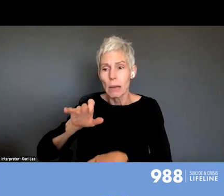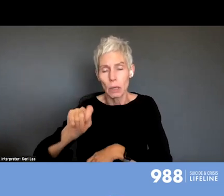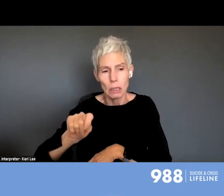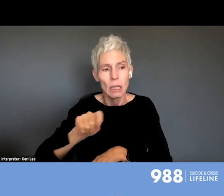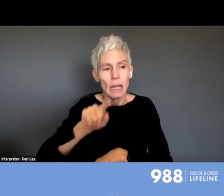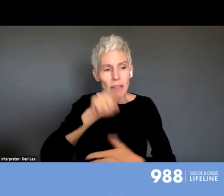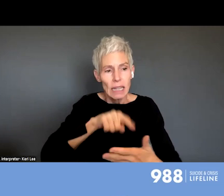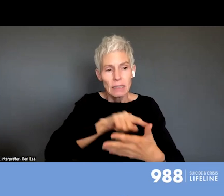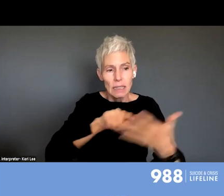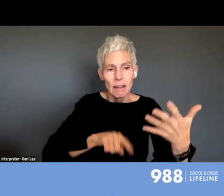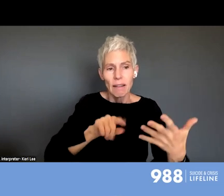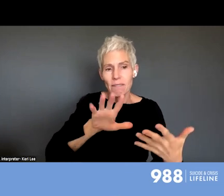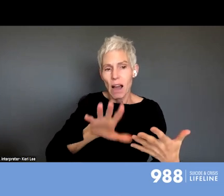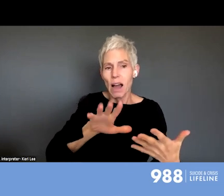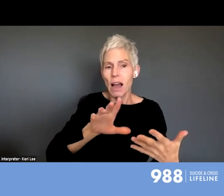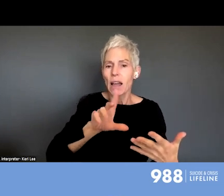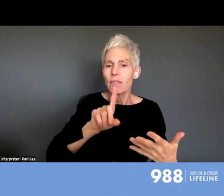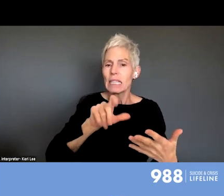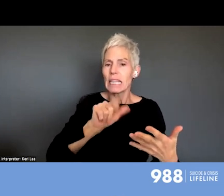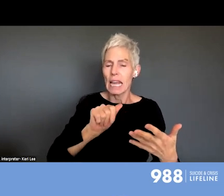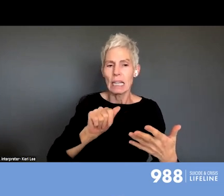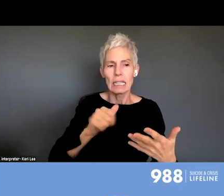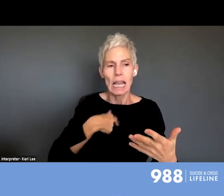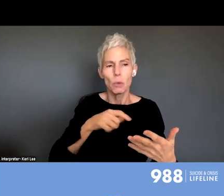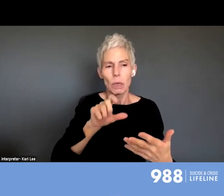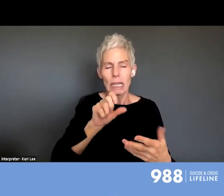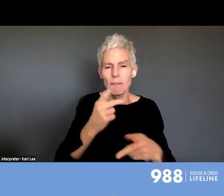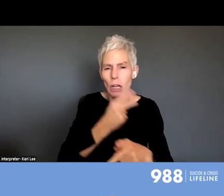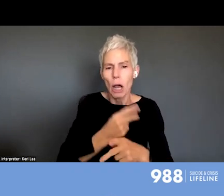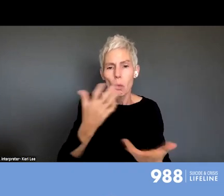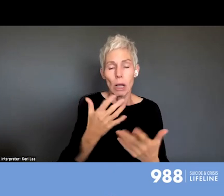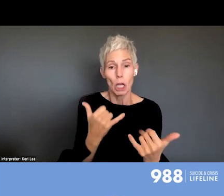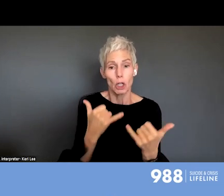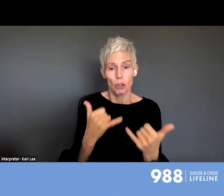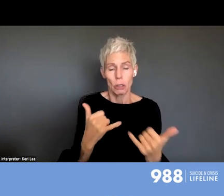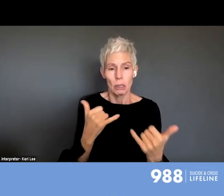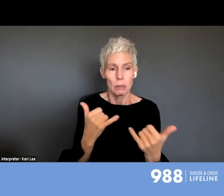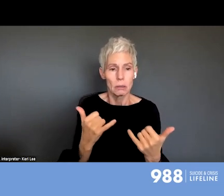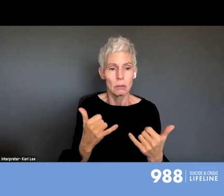that we are able to ascertain what the current landscape looks like. If you can go to the next slide.